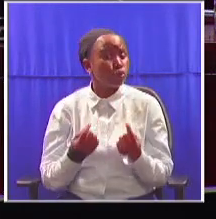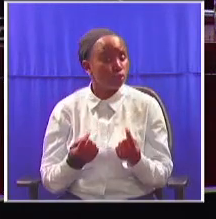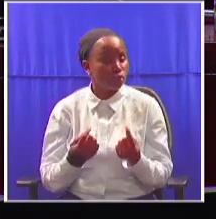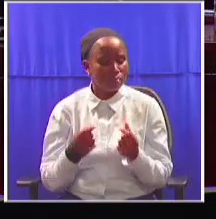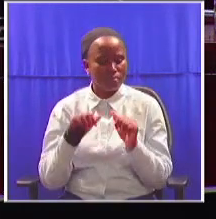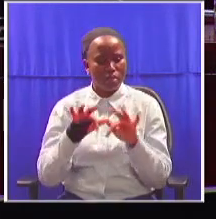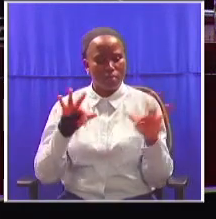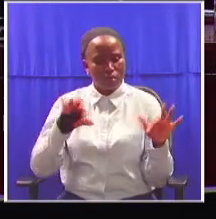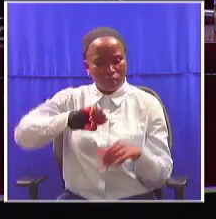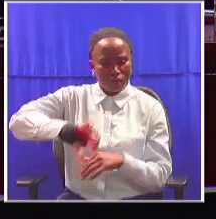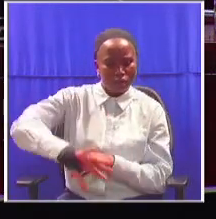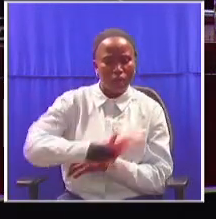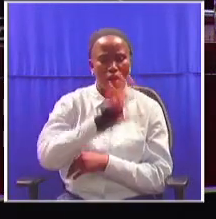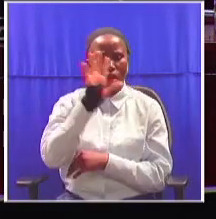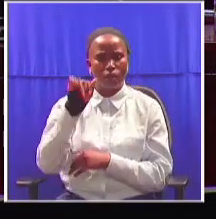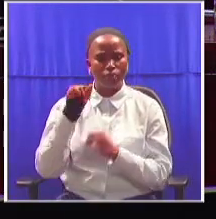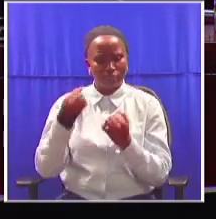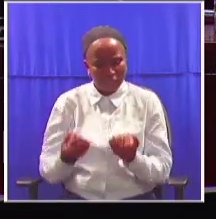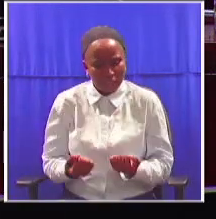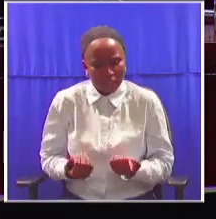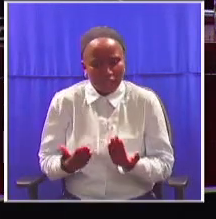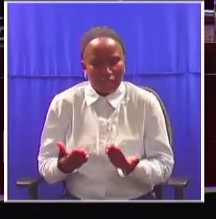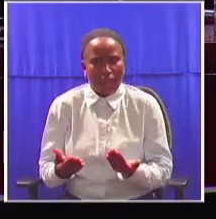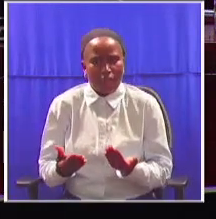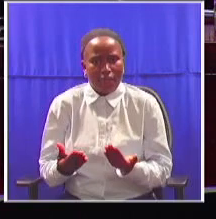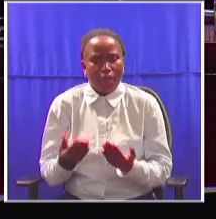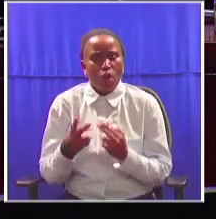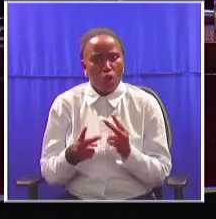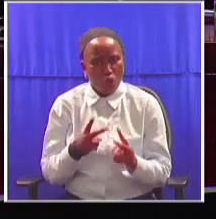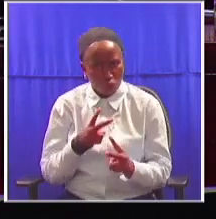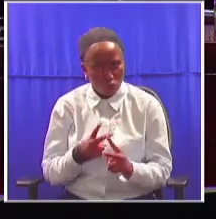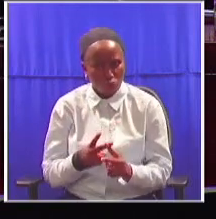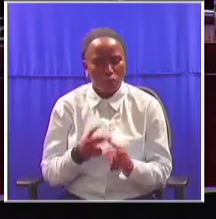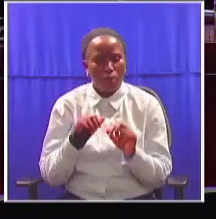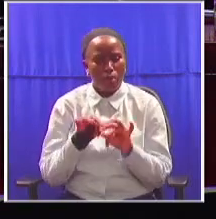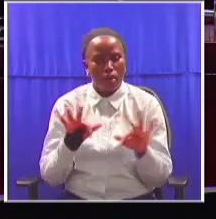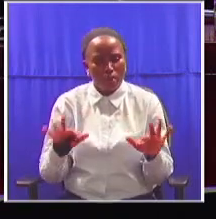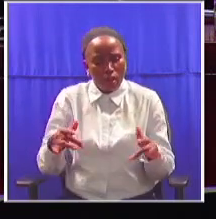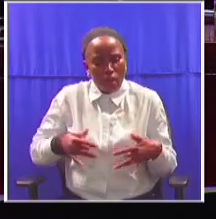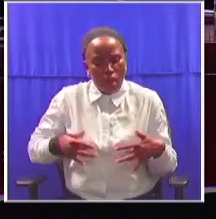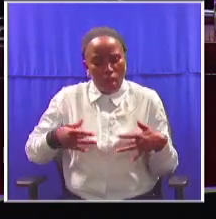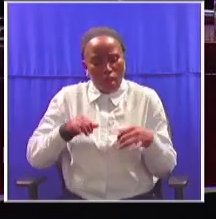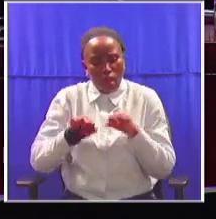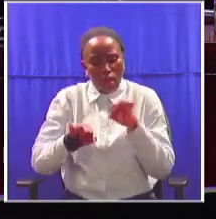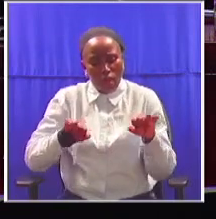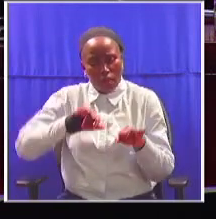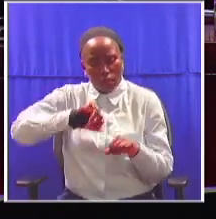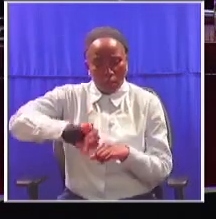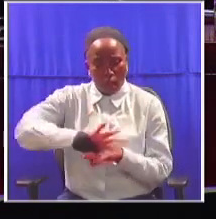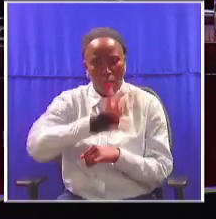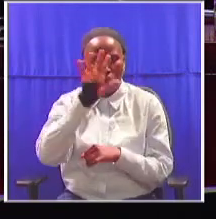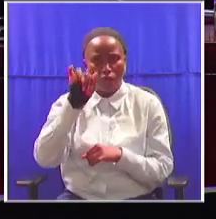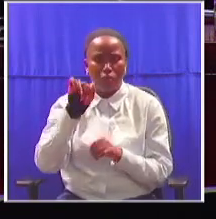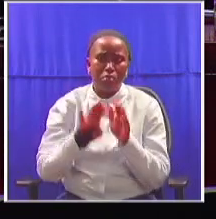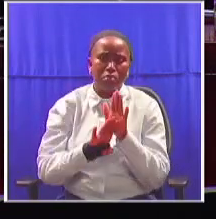the lives of every South African, leaving no one behind.